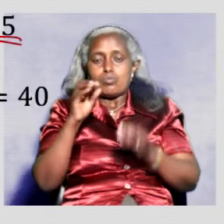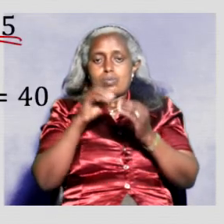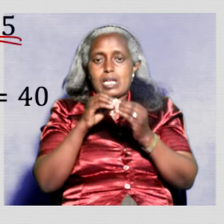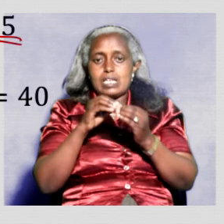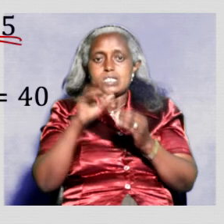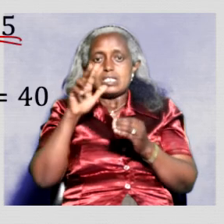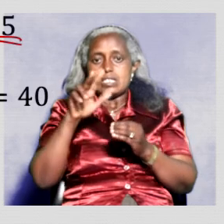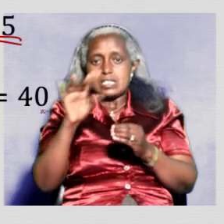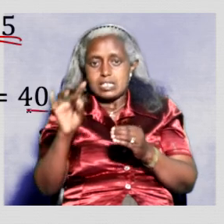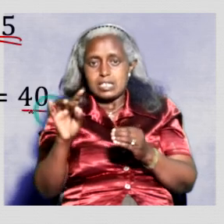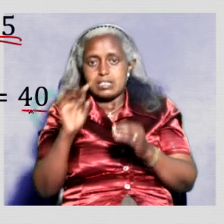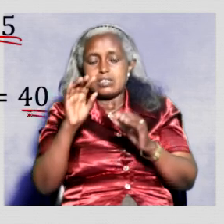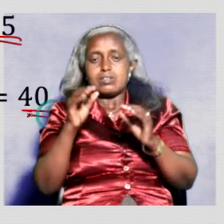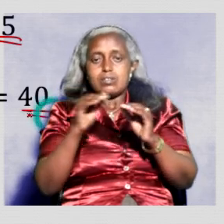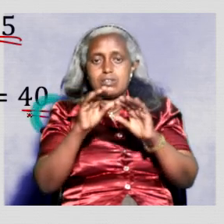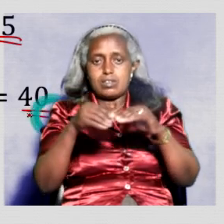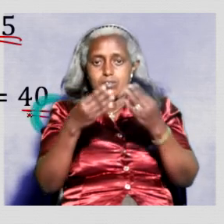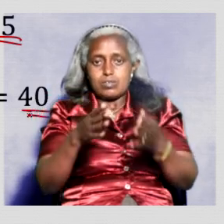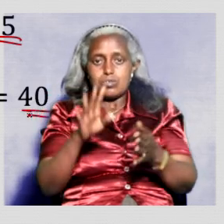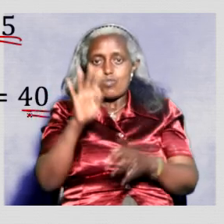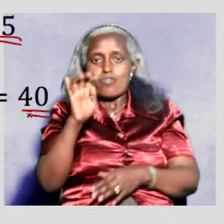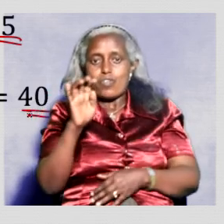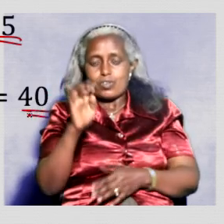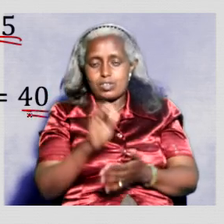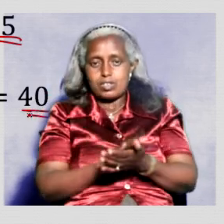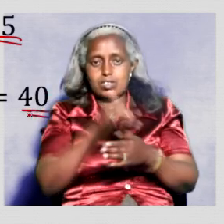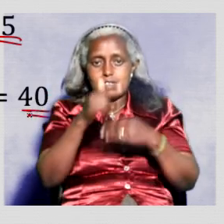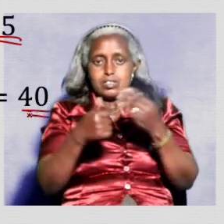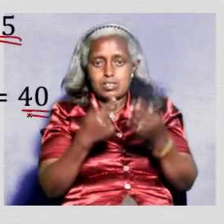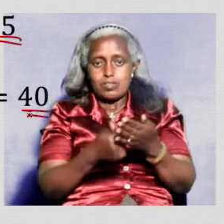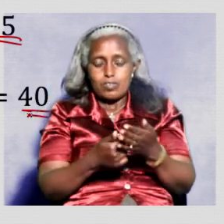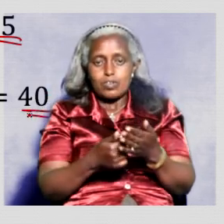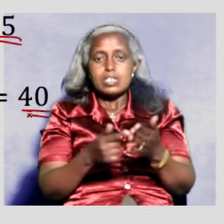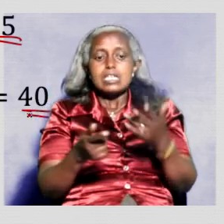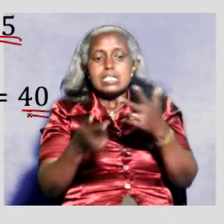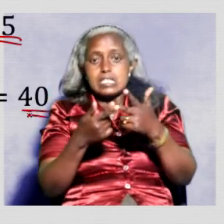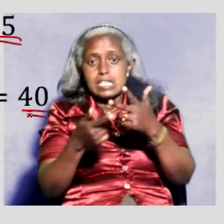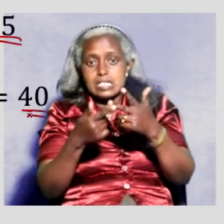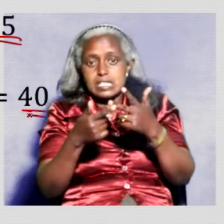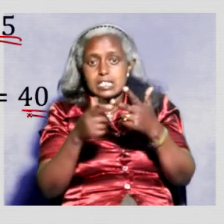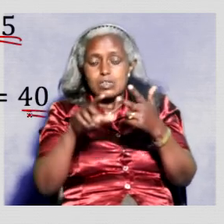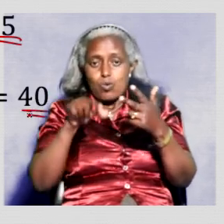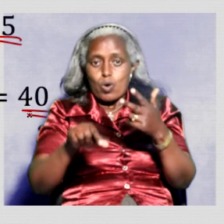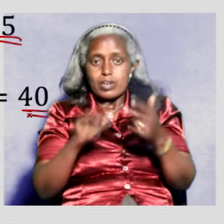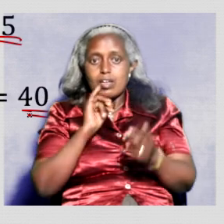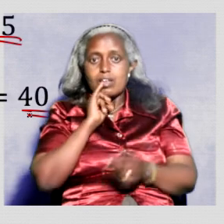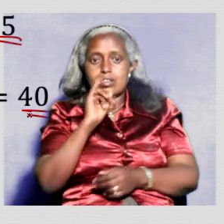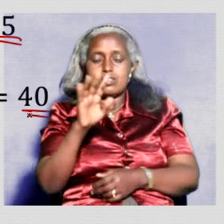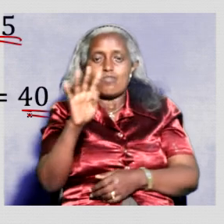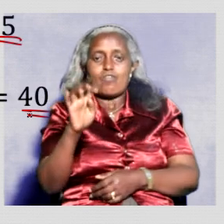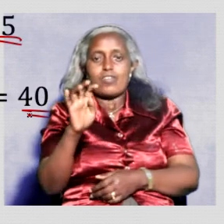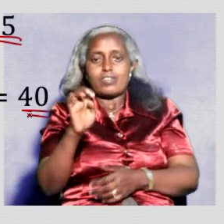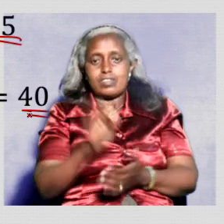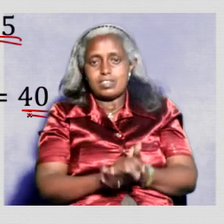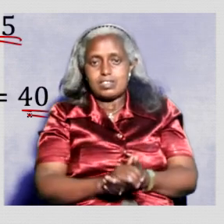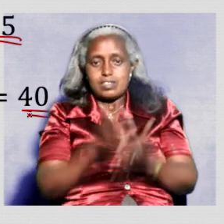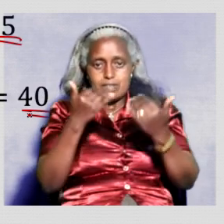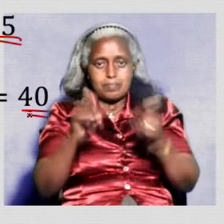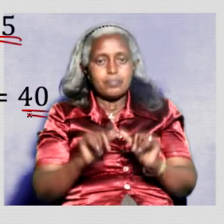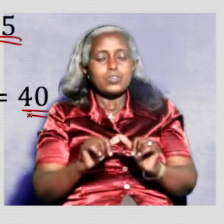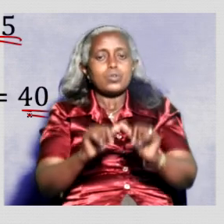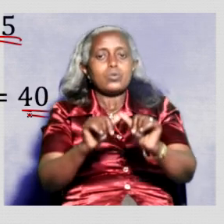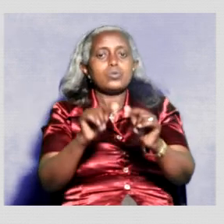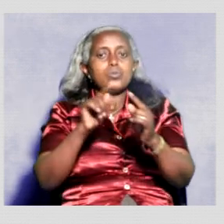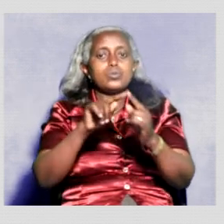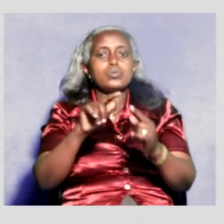plus 38 gives you this 40. Therefore, the third quartile is this 40. Now let's continue